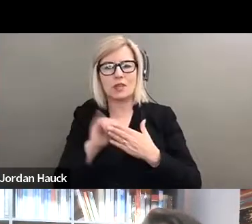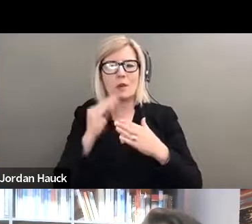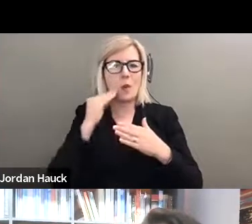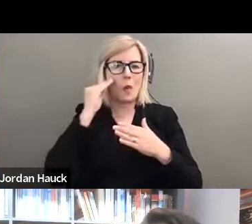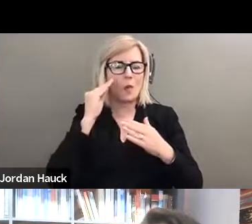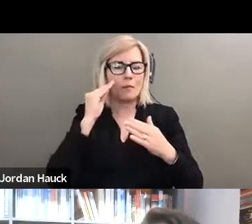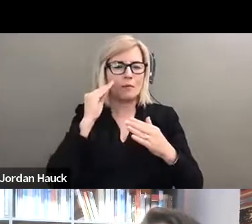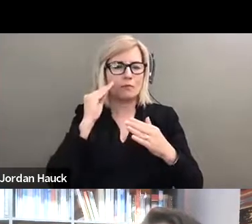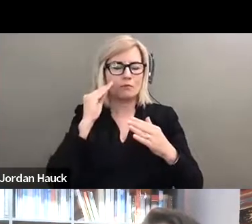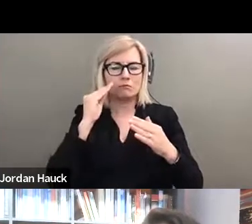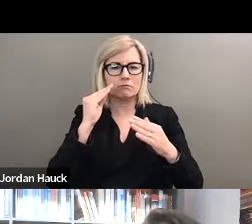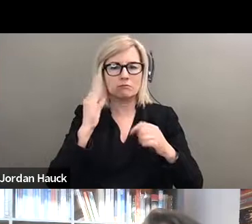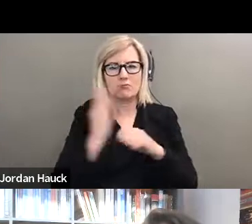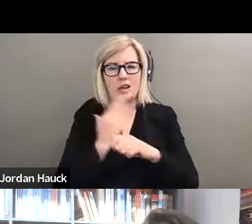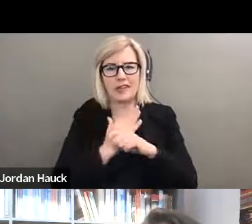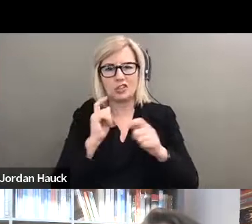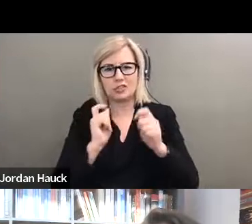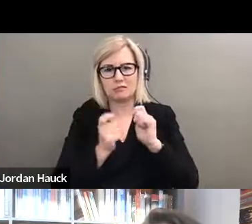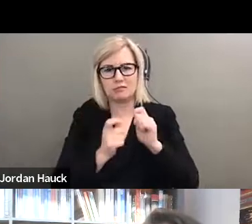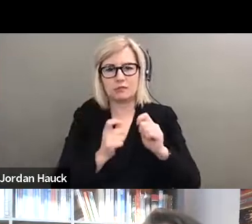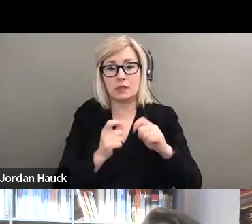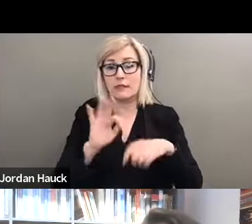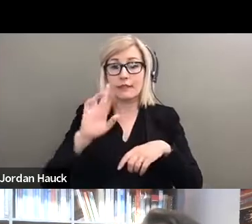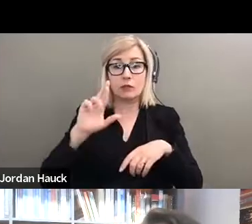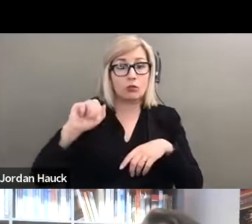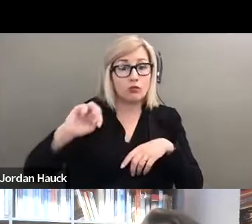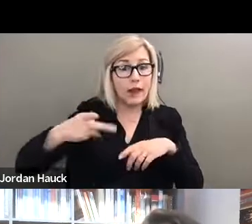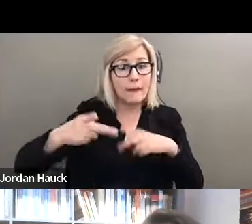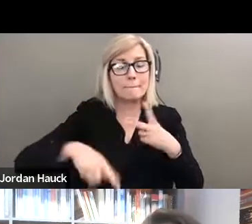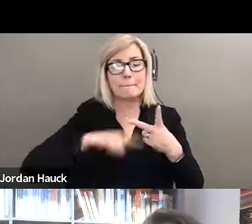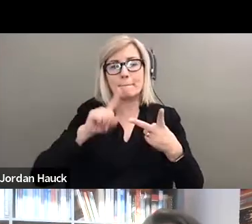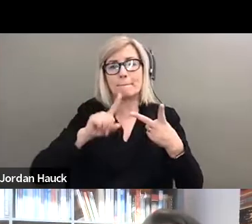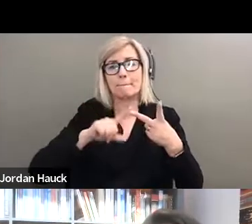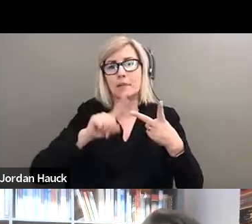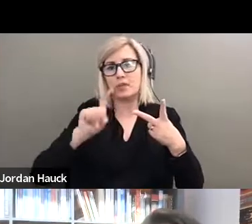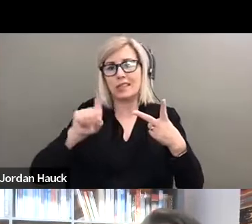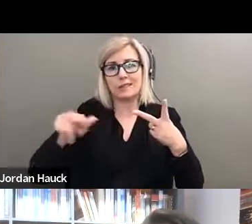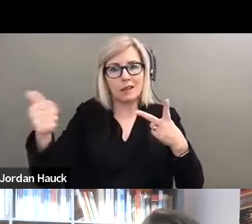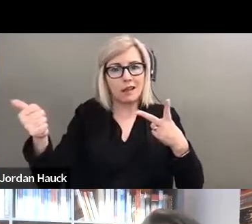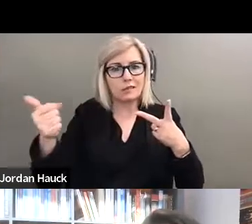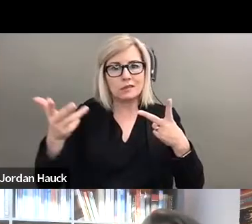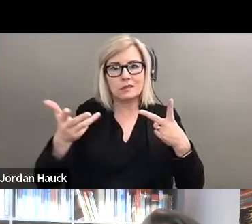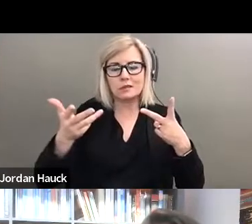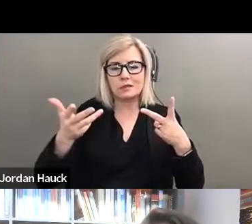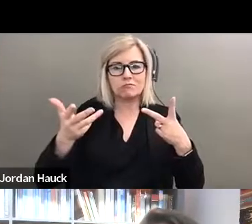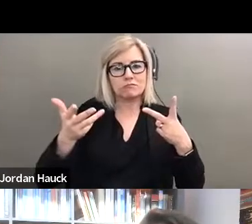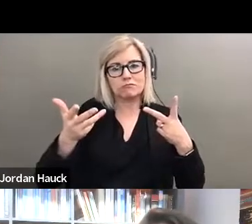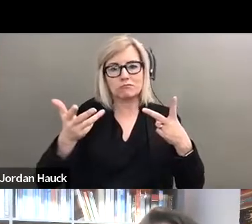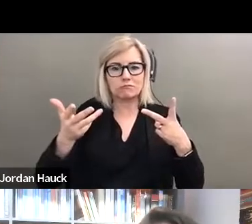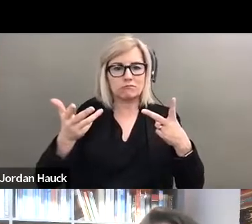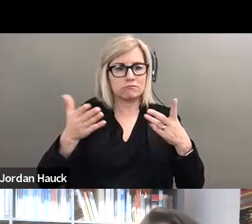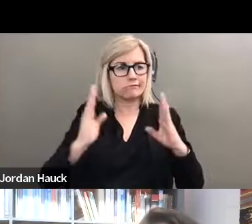modification program. So if you need a ramp or you need something else in, a